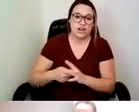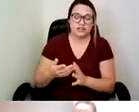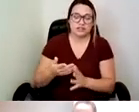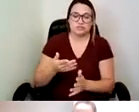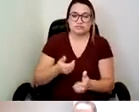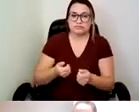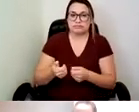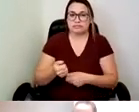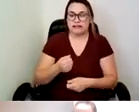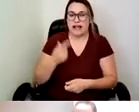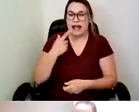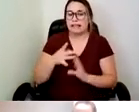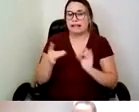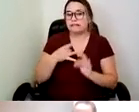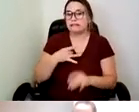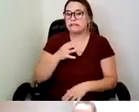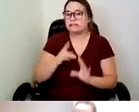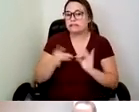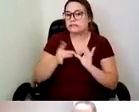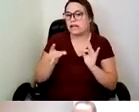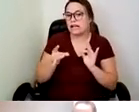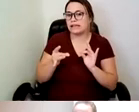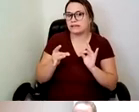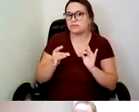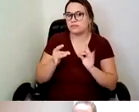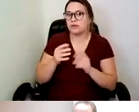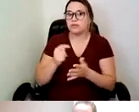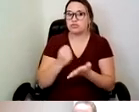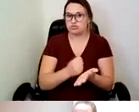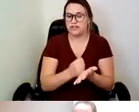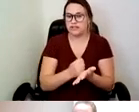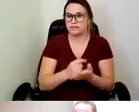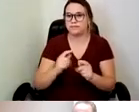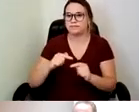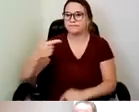still aggressively treat you, but it's going to be focused on comfort. Next.